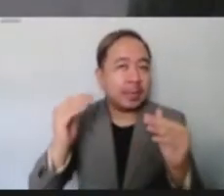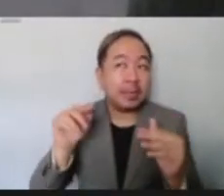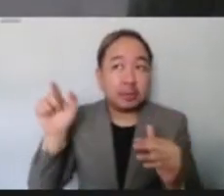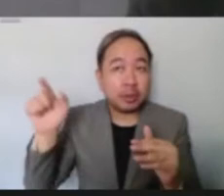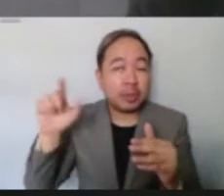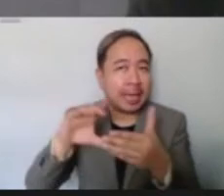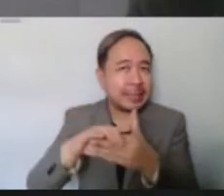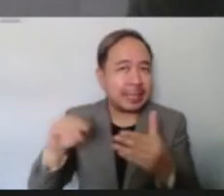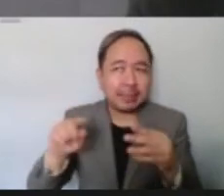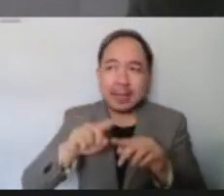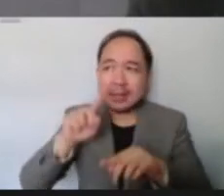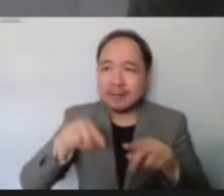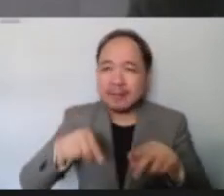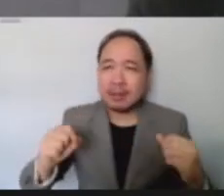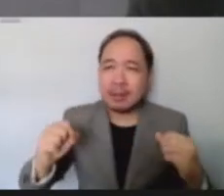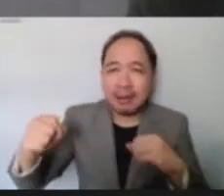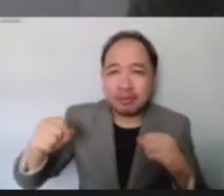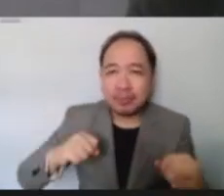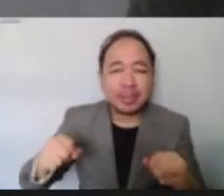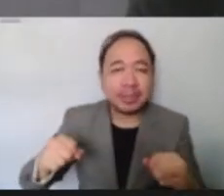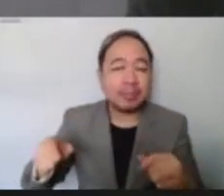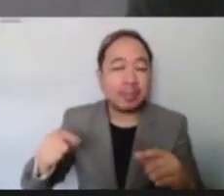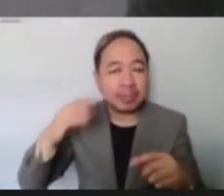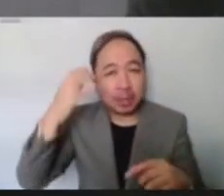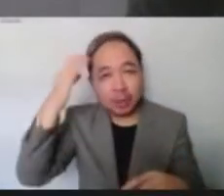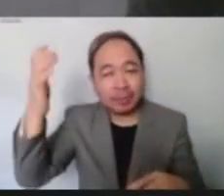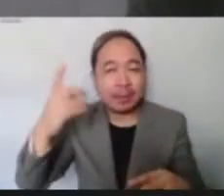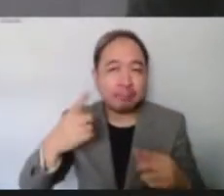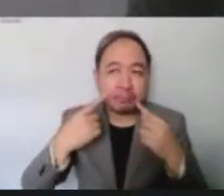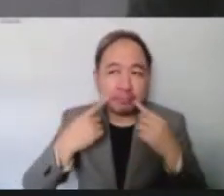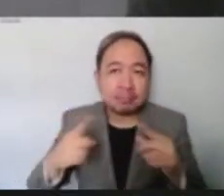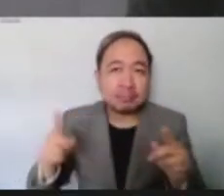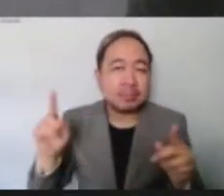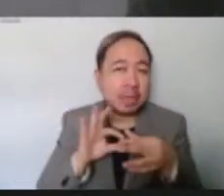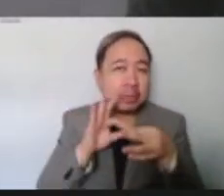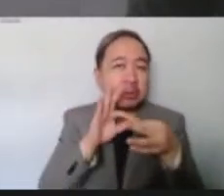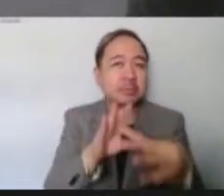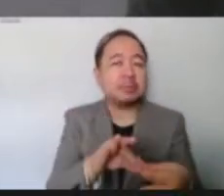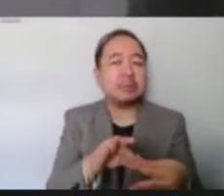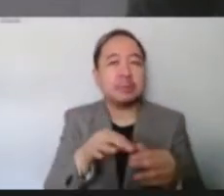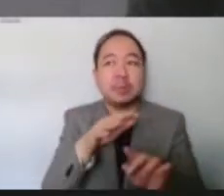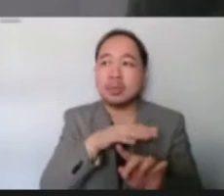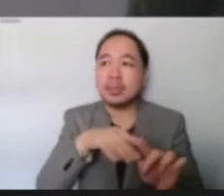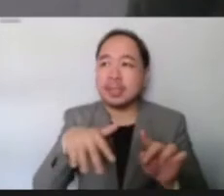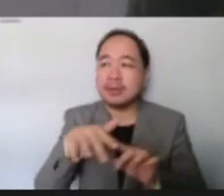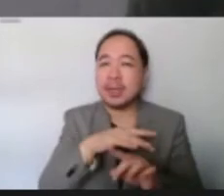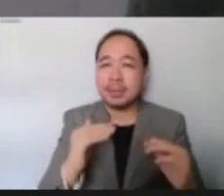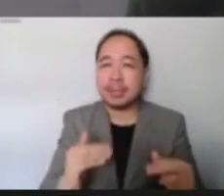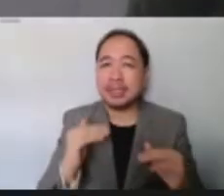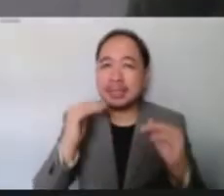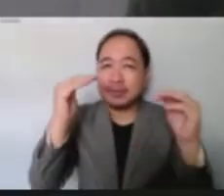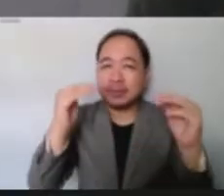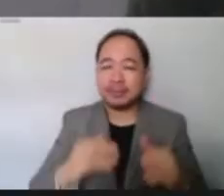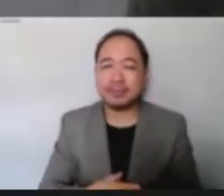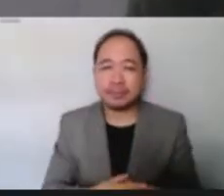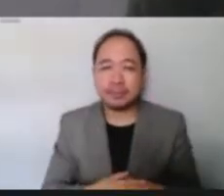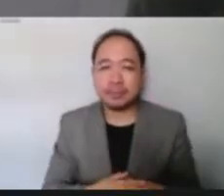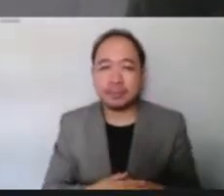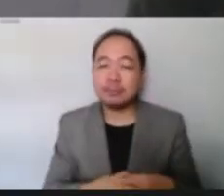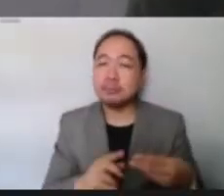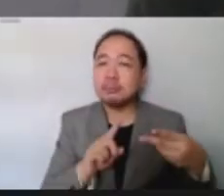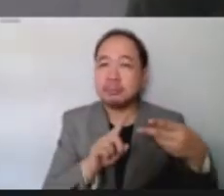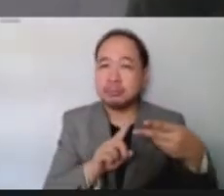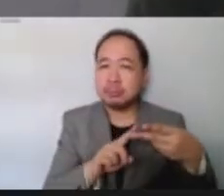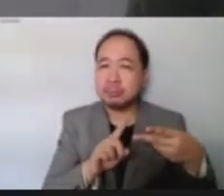resolutions and the ministerial declarations on environment and development second encourage the adoption of